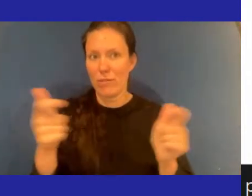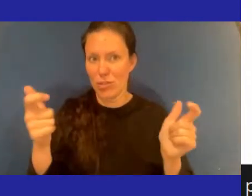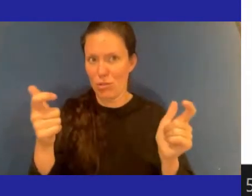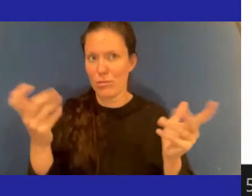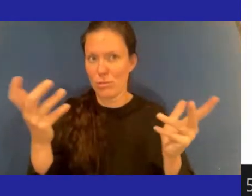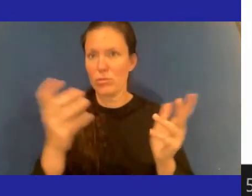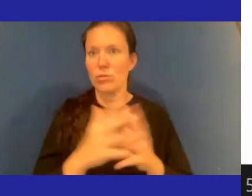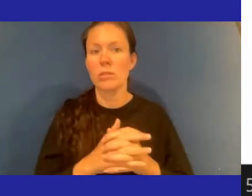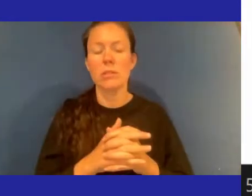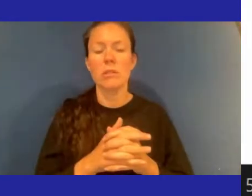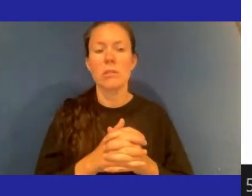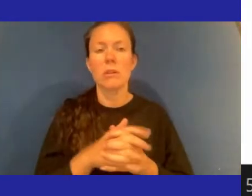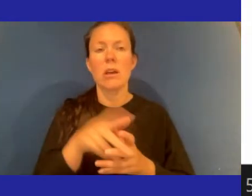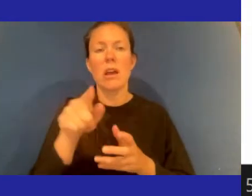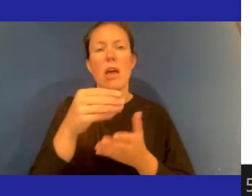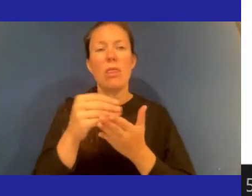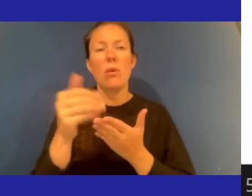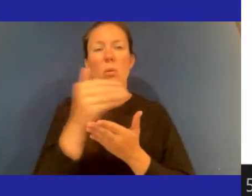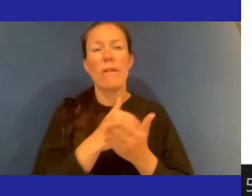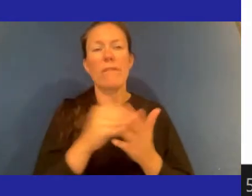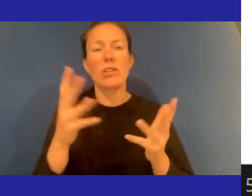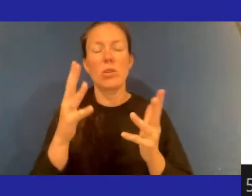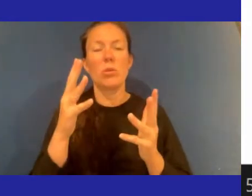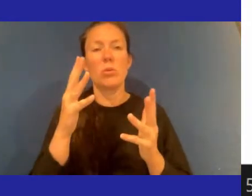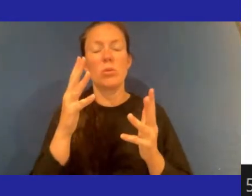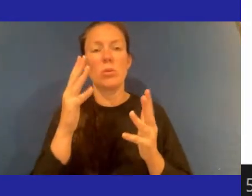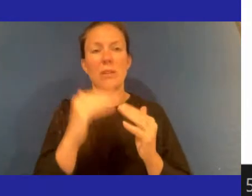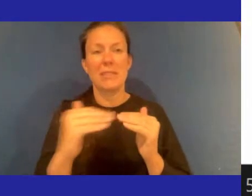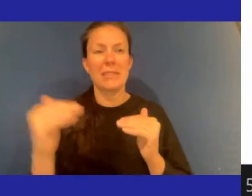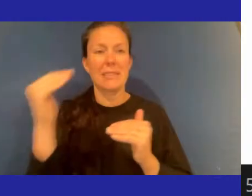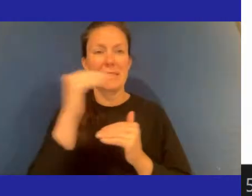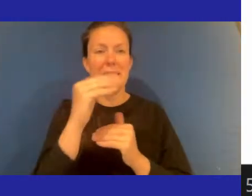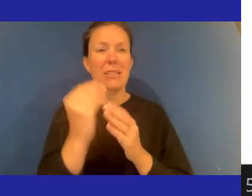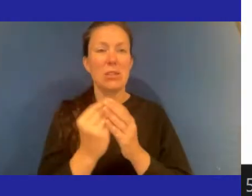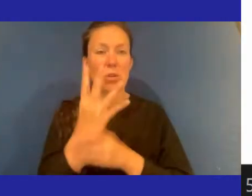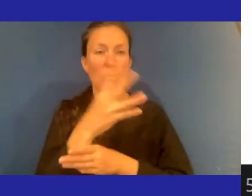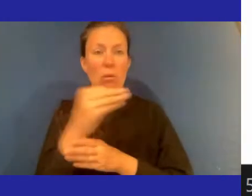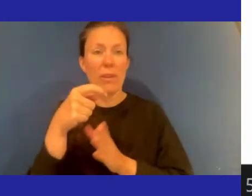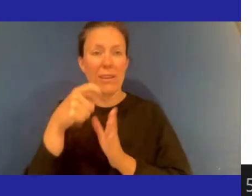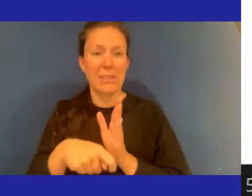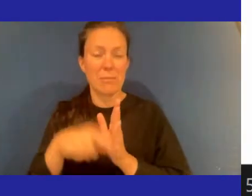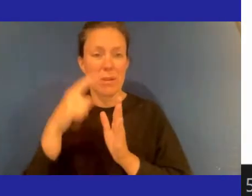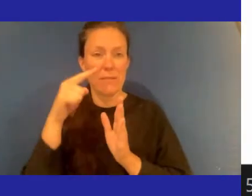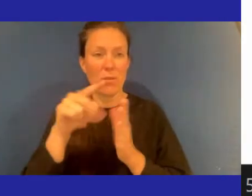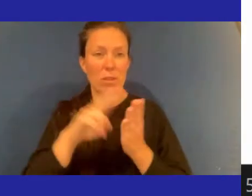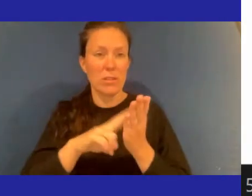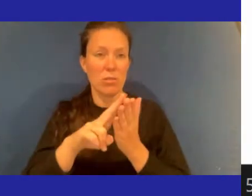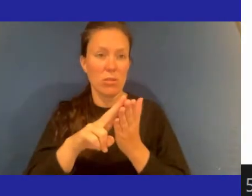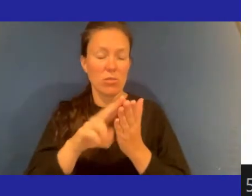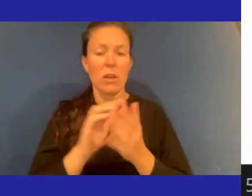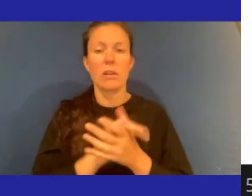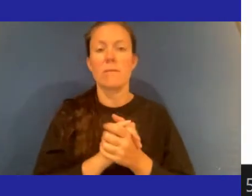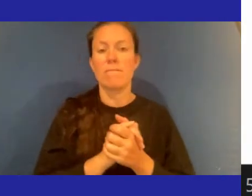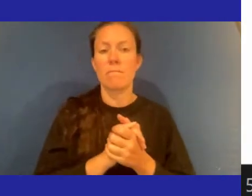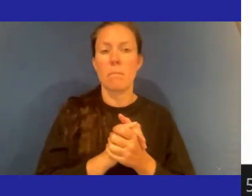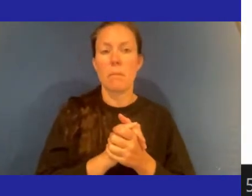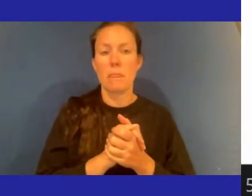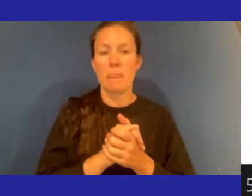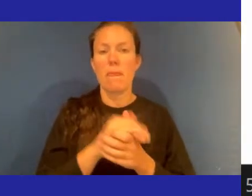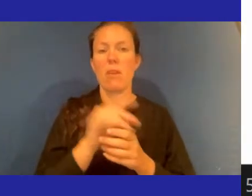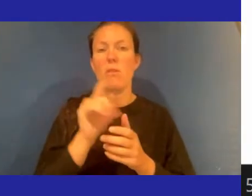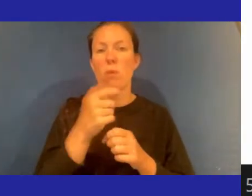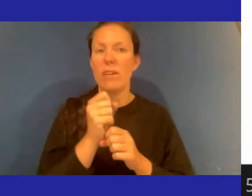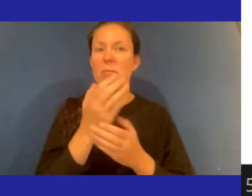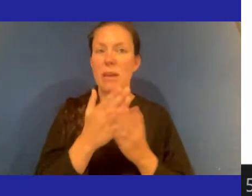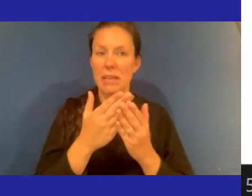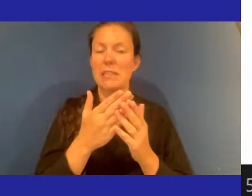Our revenue has exceeded the growth and expense on this contract. It's very much tied to that. And we've had to make significant